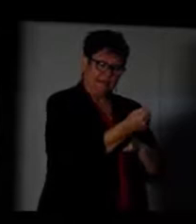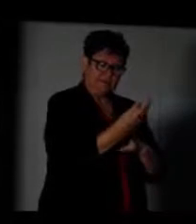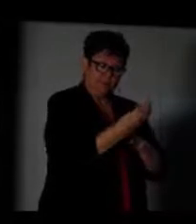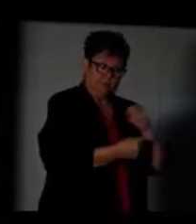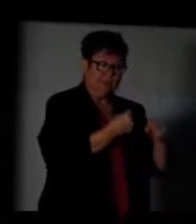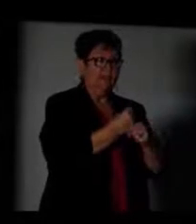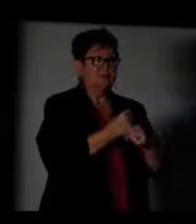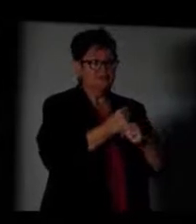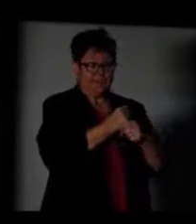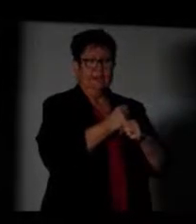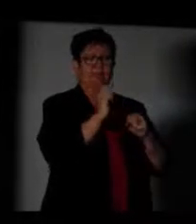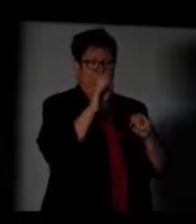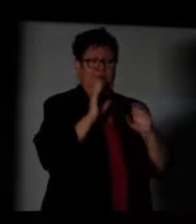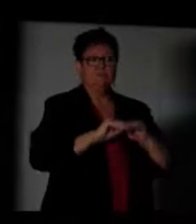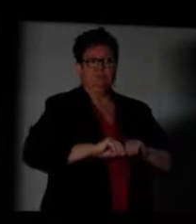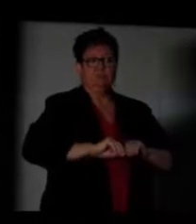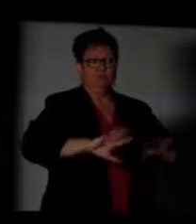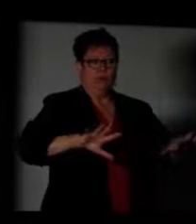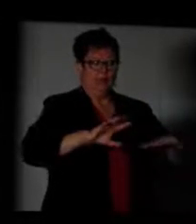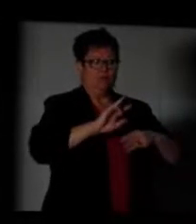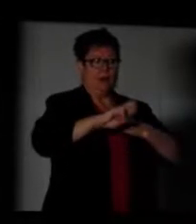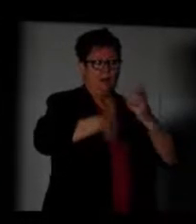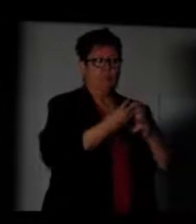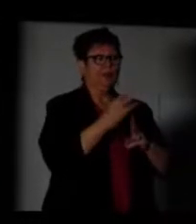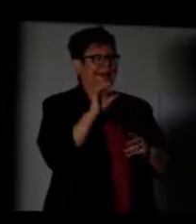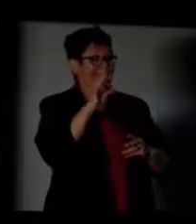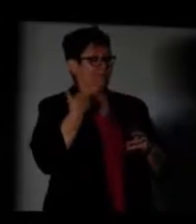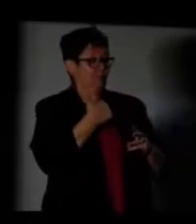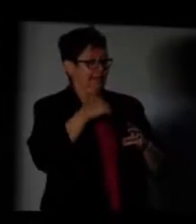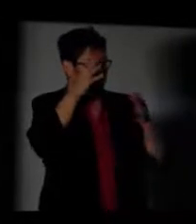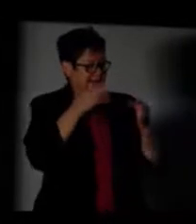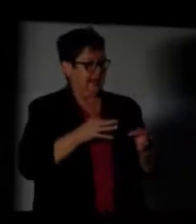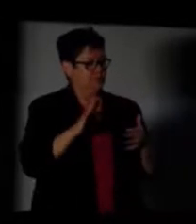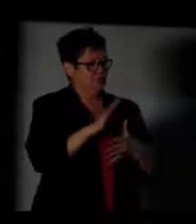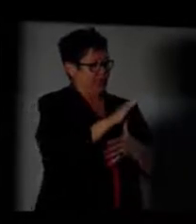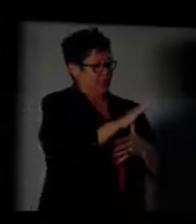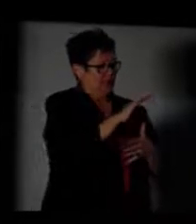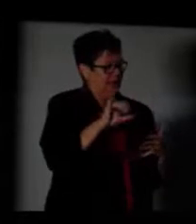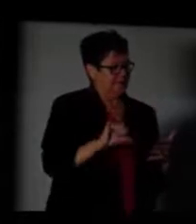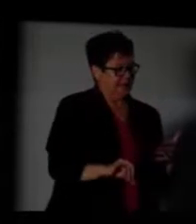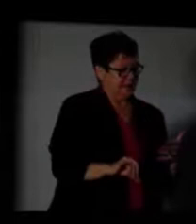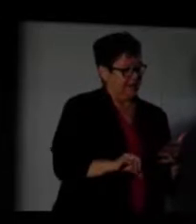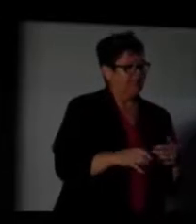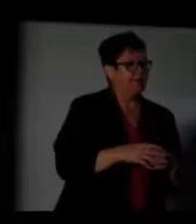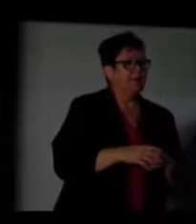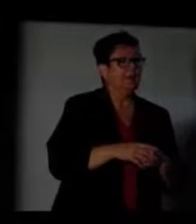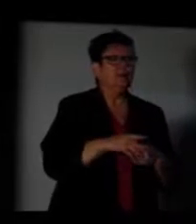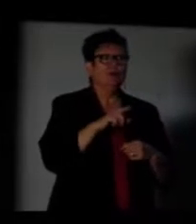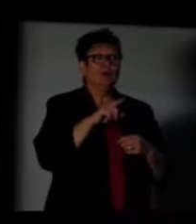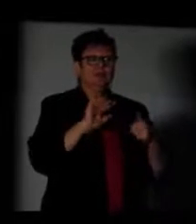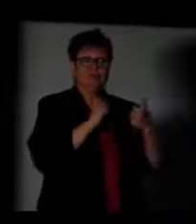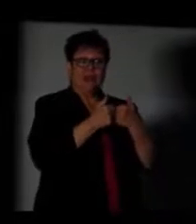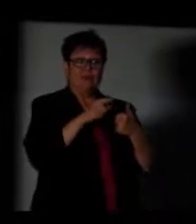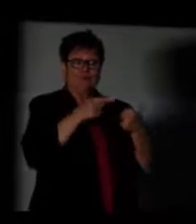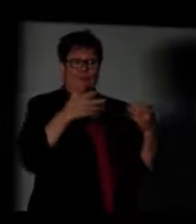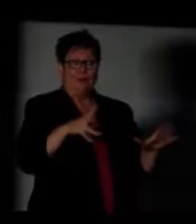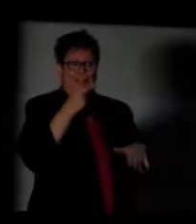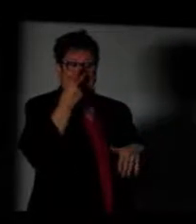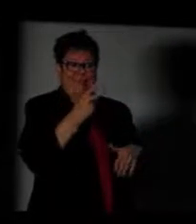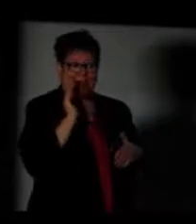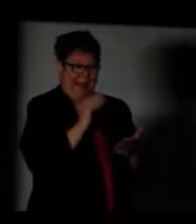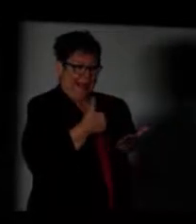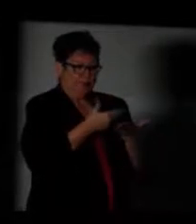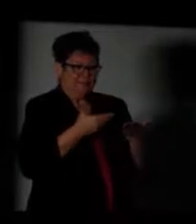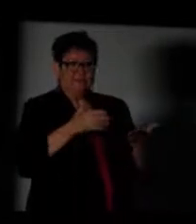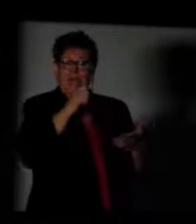to prioritize. It's a great idea. The challenge is, as you've probably already seen with some of our specimens, not all of our specimens are